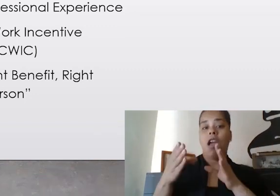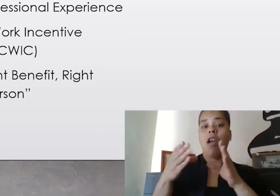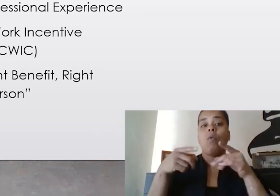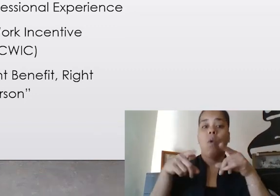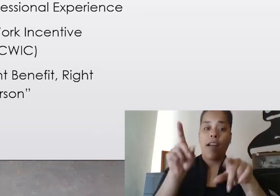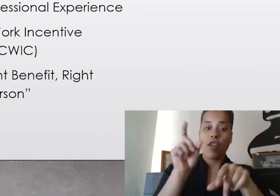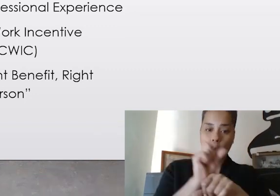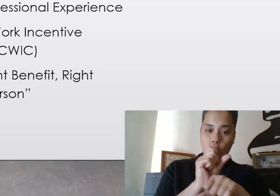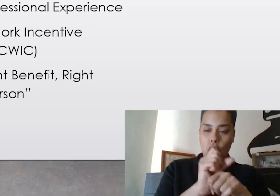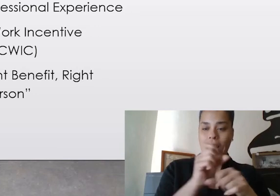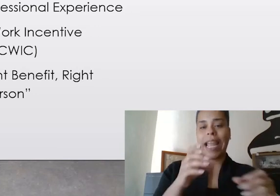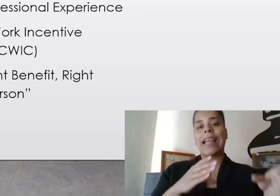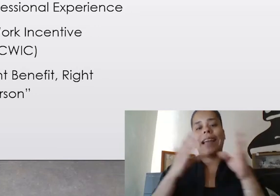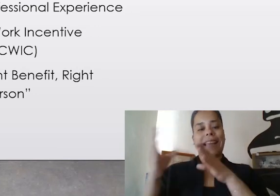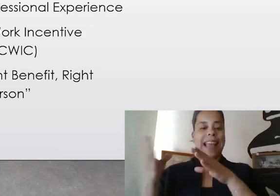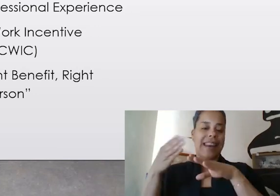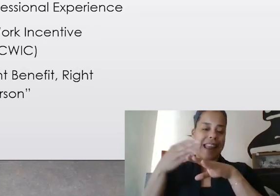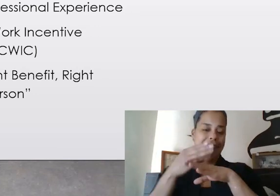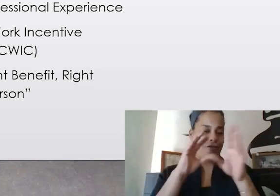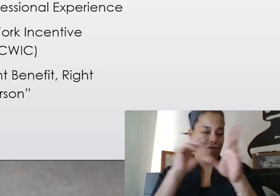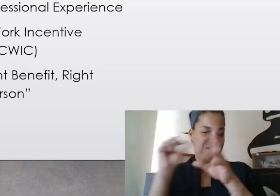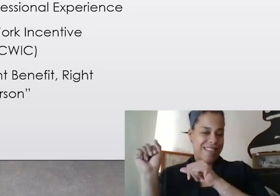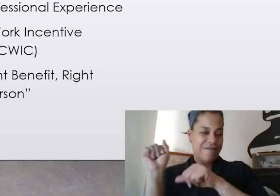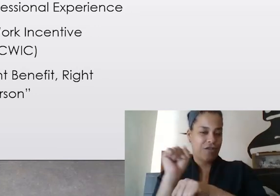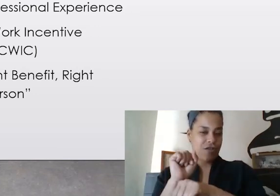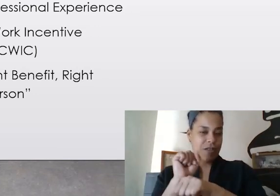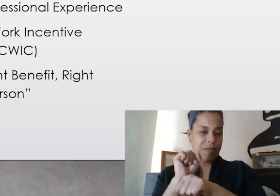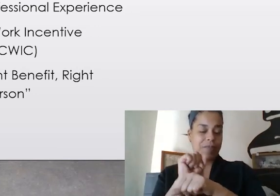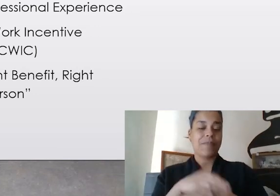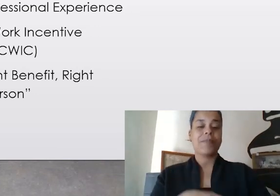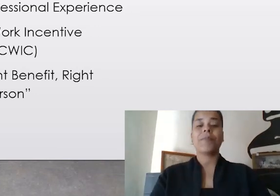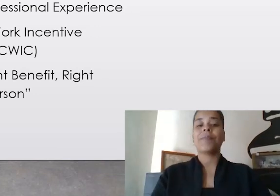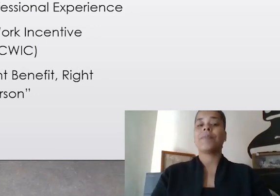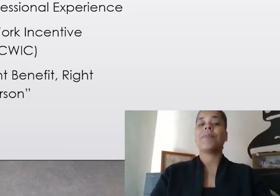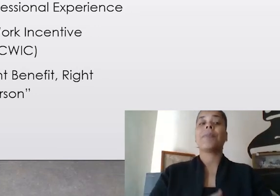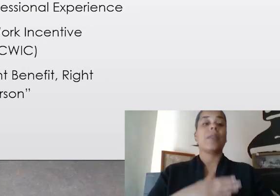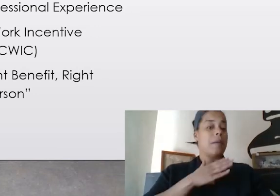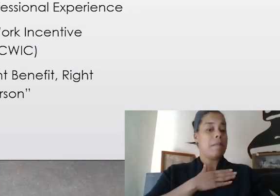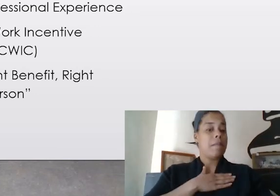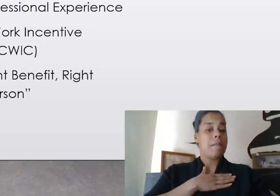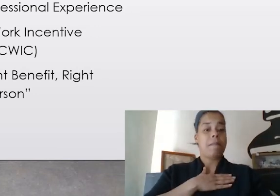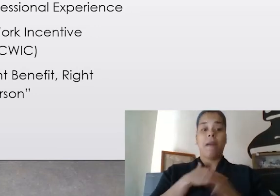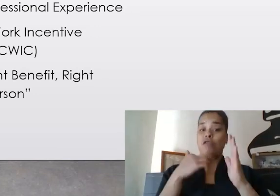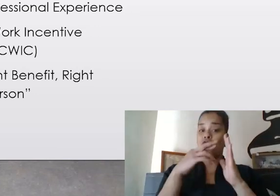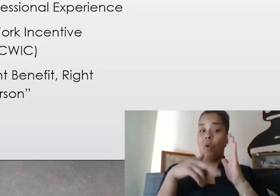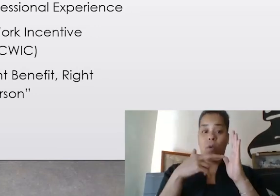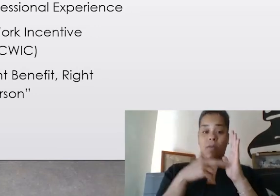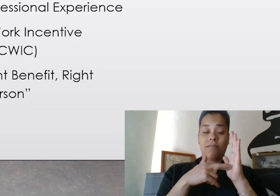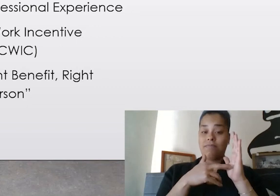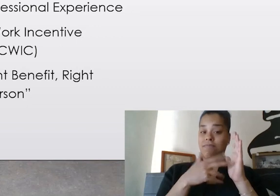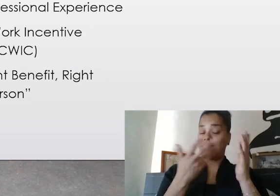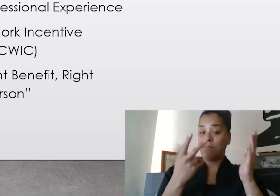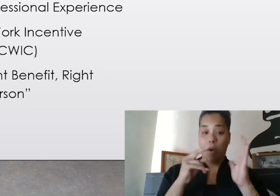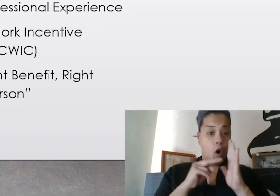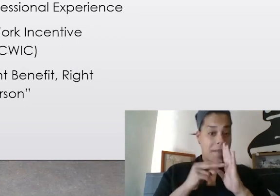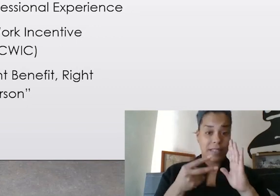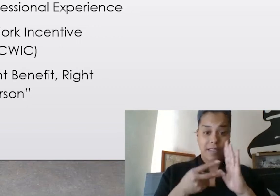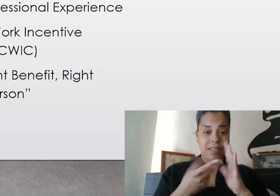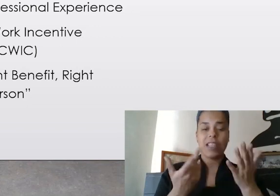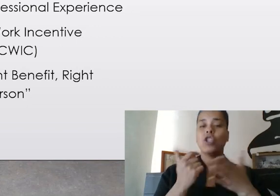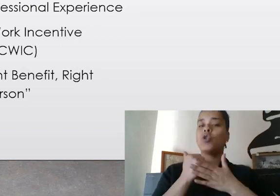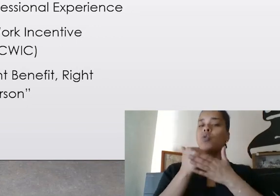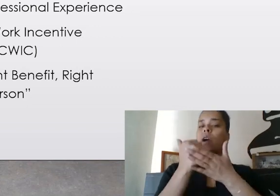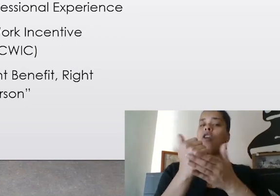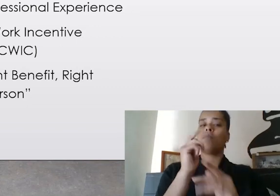employment. And my overall purpose in this role is to help individuals understand